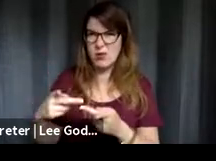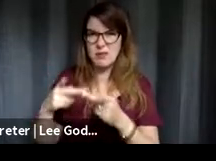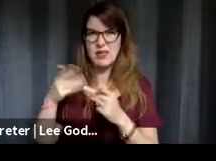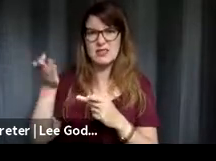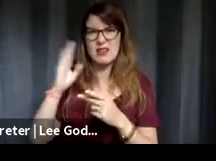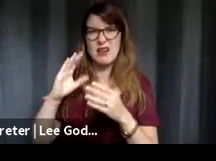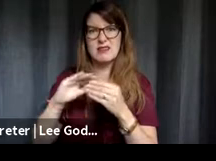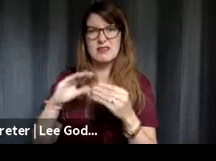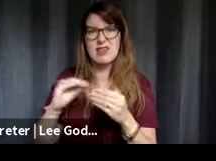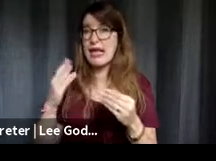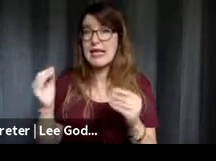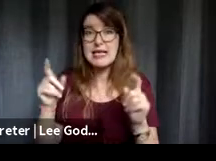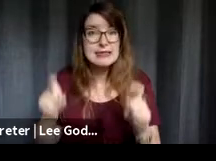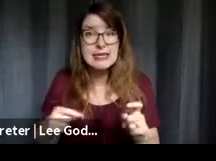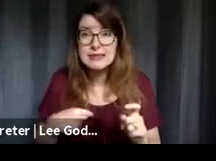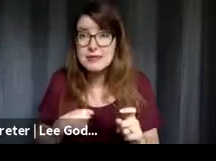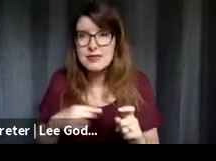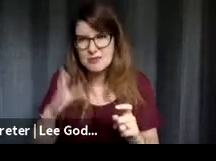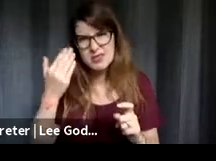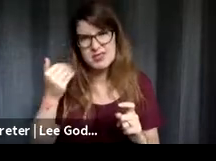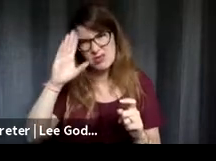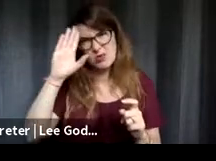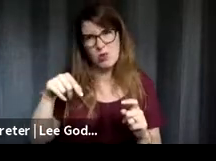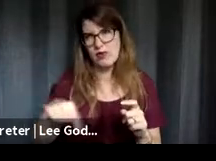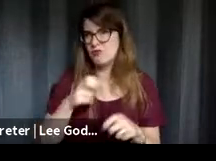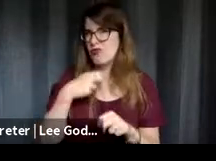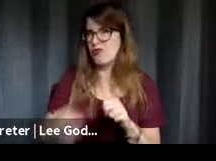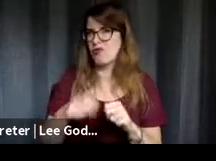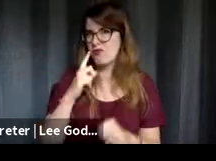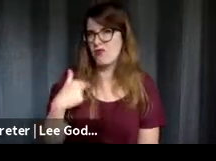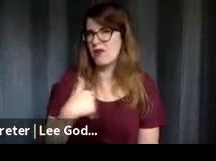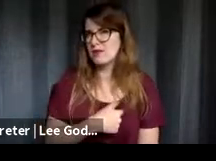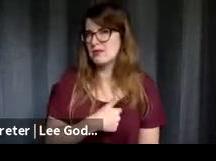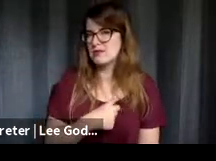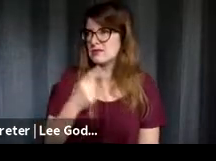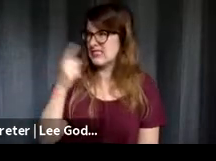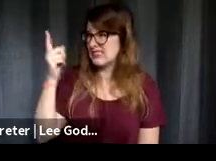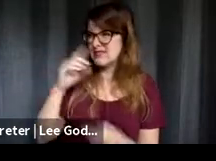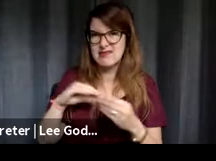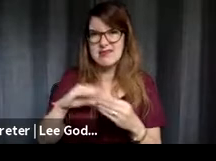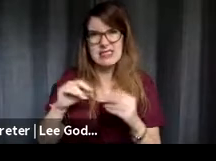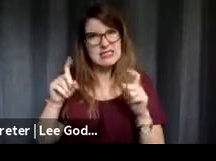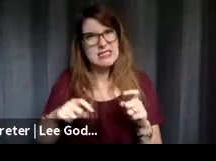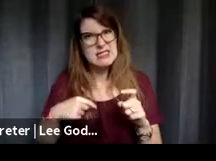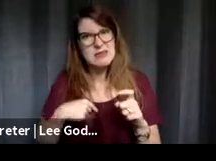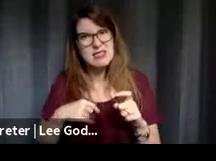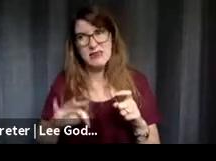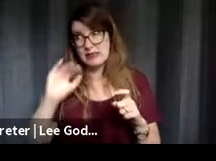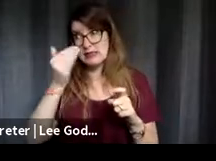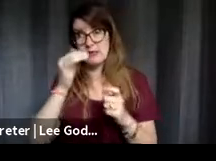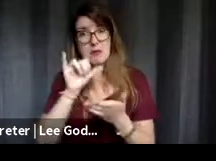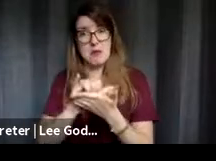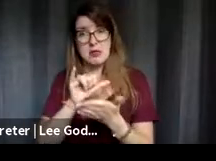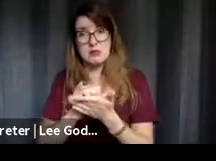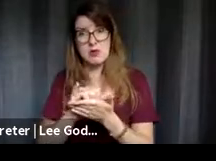says, and test me, because he knows this is hard for us. He knows that. He says, test me and see if even where it doesn't seem possible, if